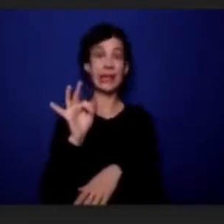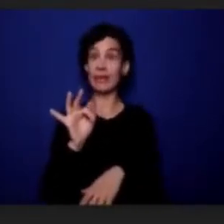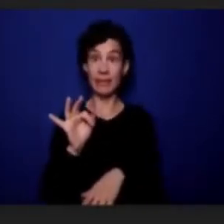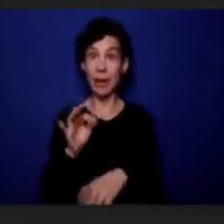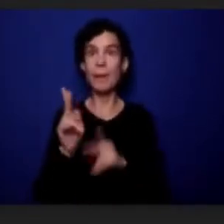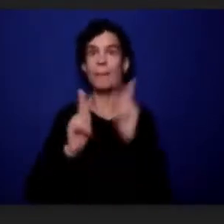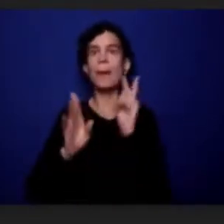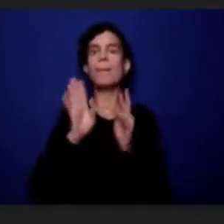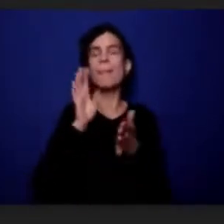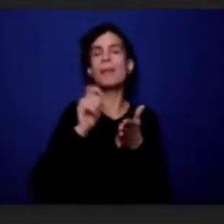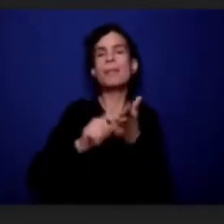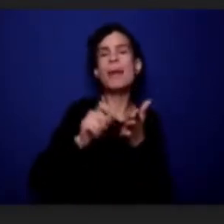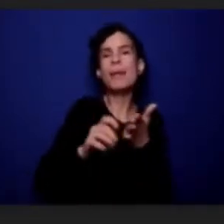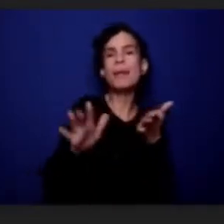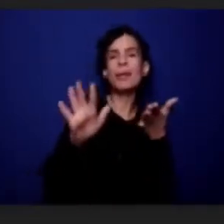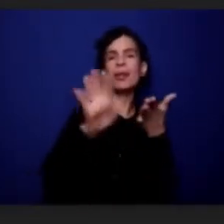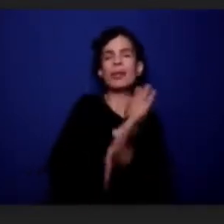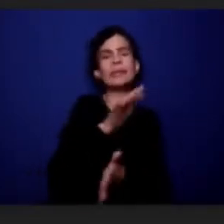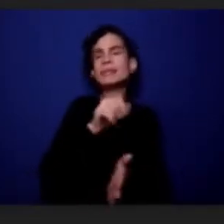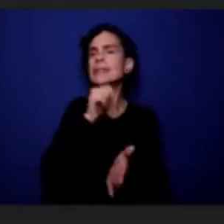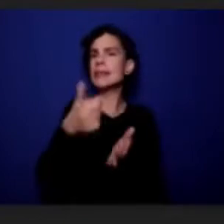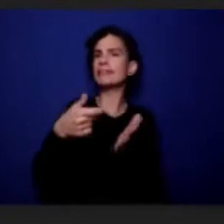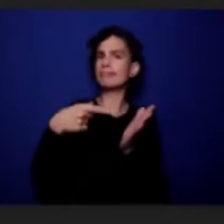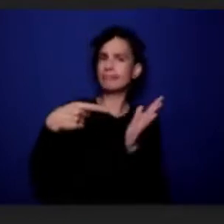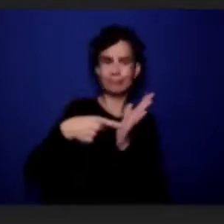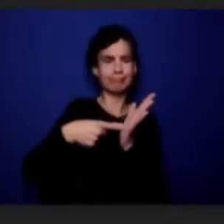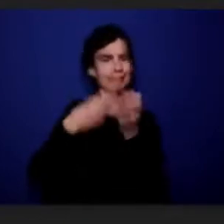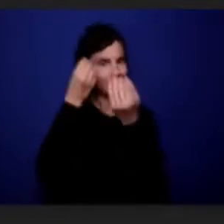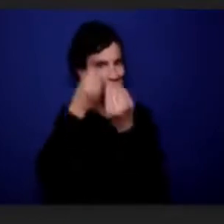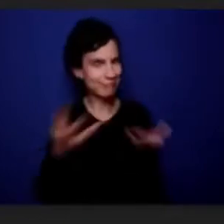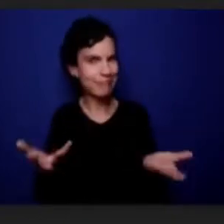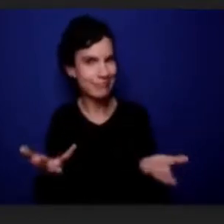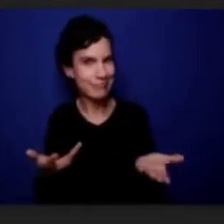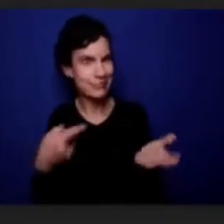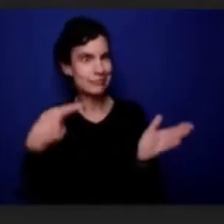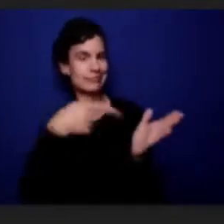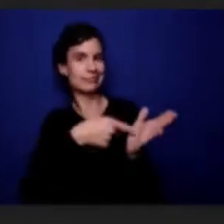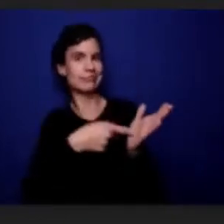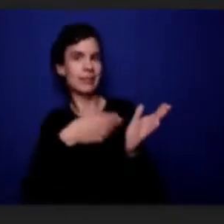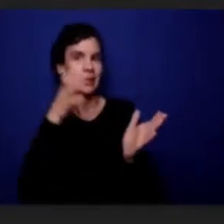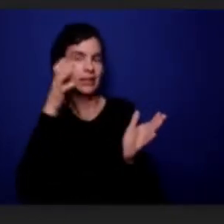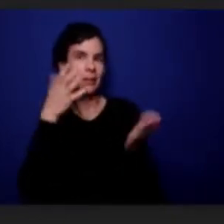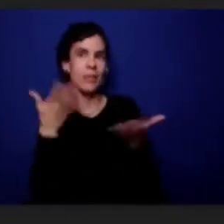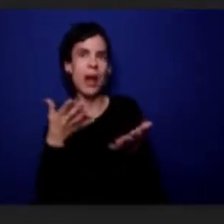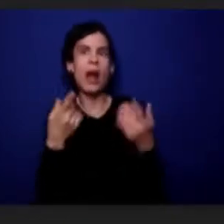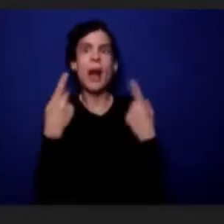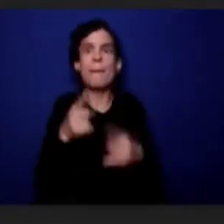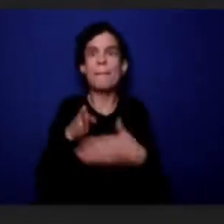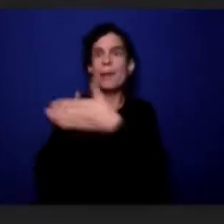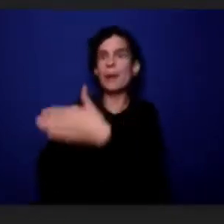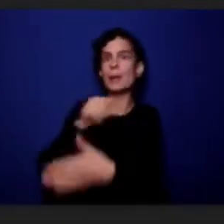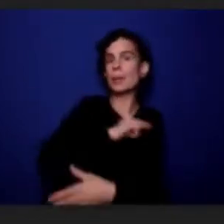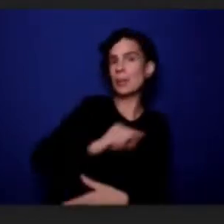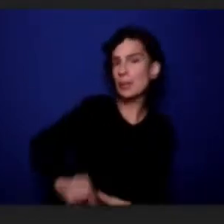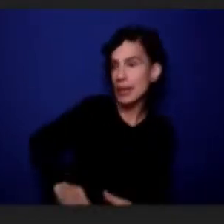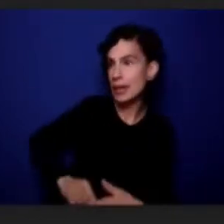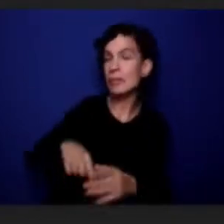but the Queen was just exempt from those. Mm-hmm. And if she wasn't, then people wrote anonymously,